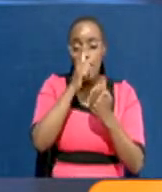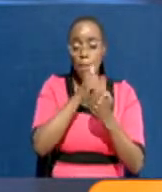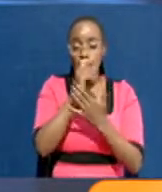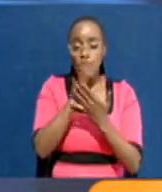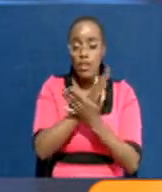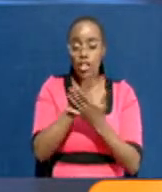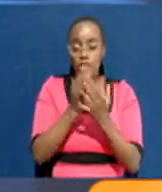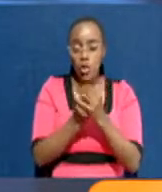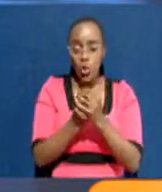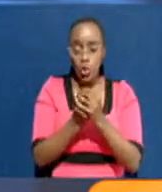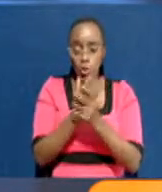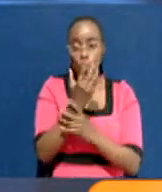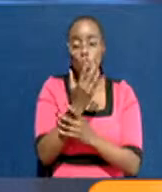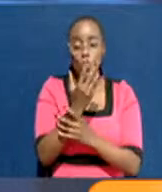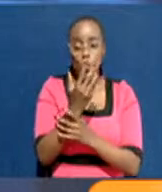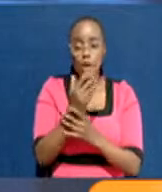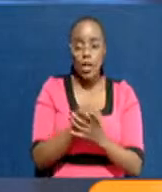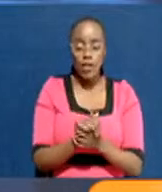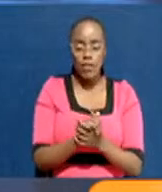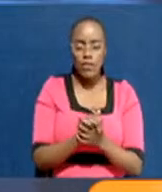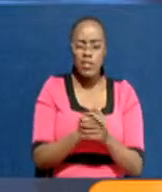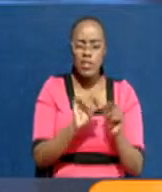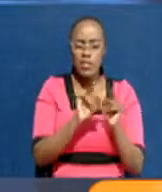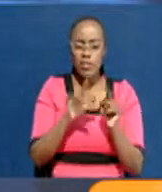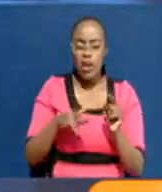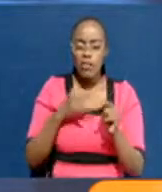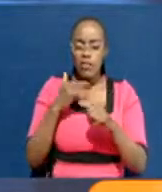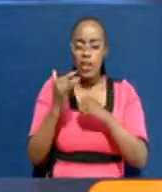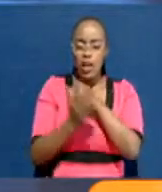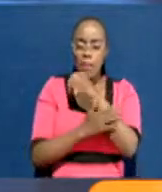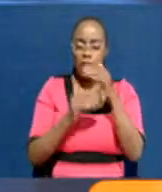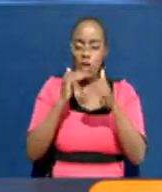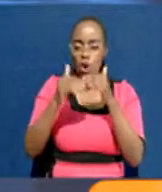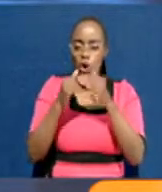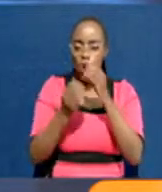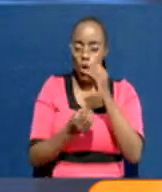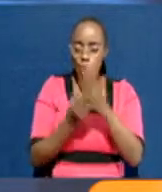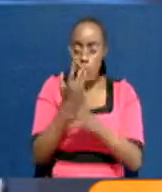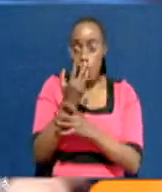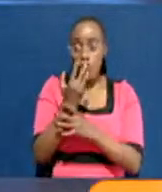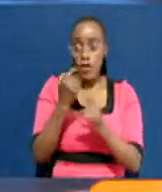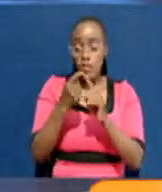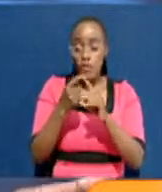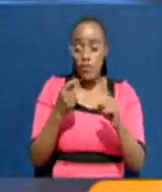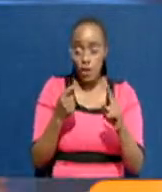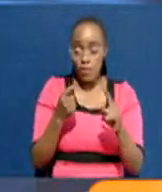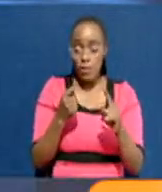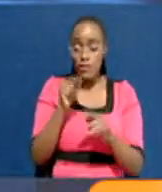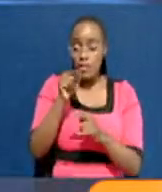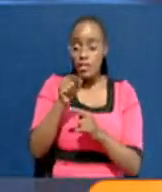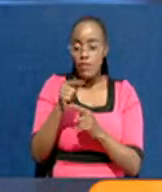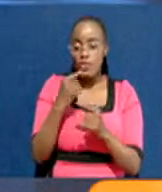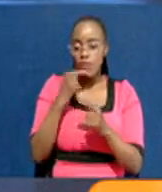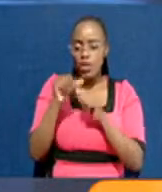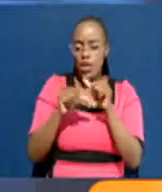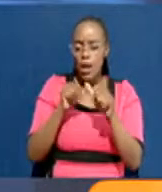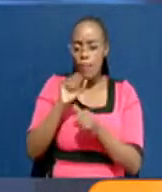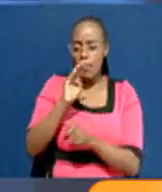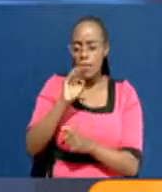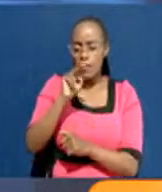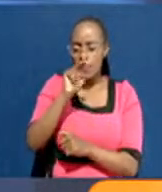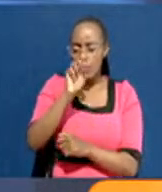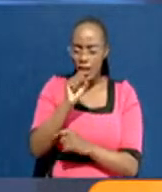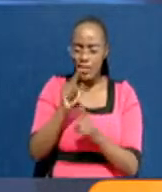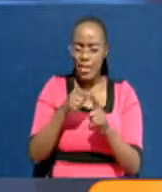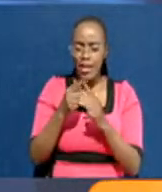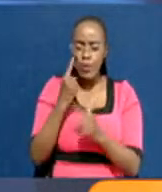grow, which is a good thing. I would feel very bad if all that growth was coming from maybe lending to government. But clearly the numbers do